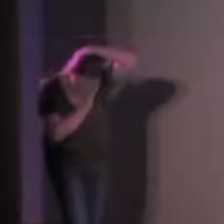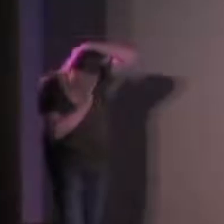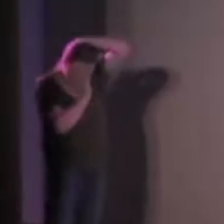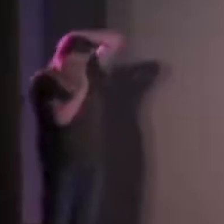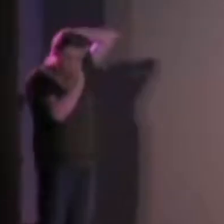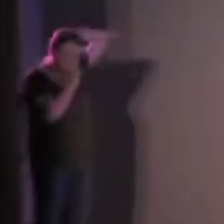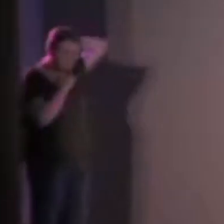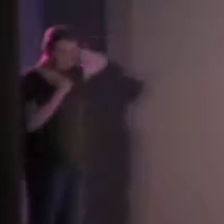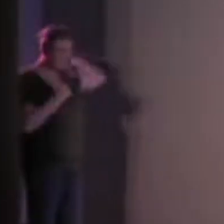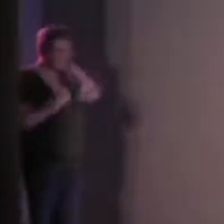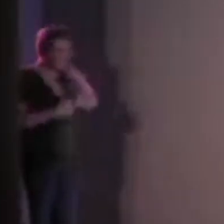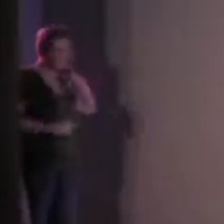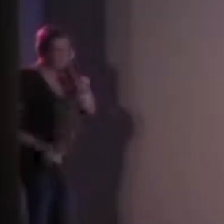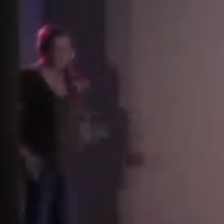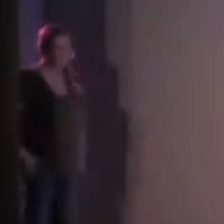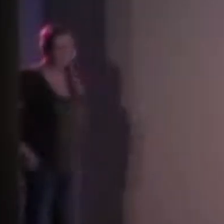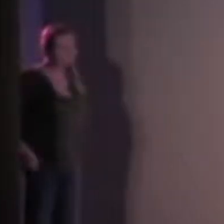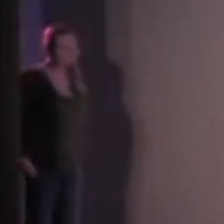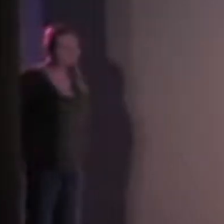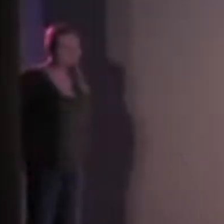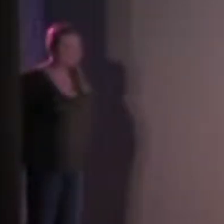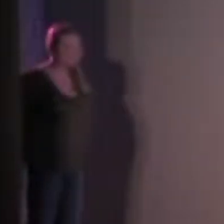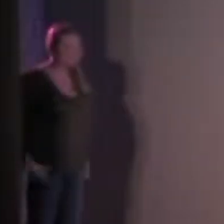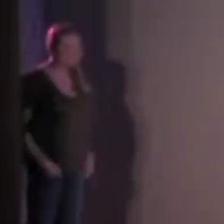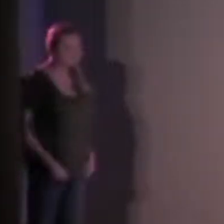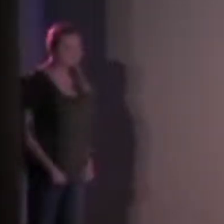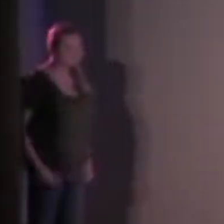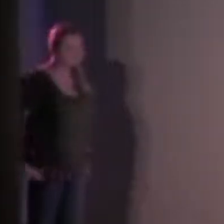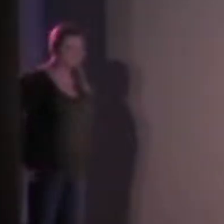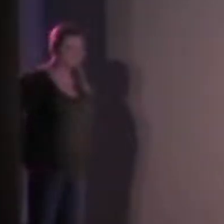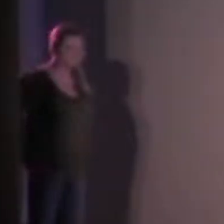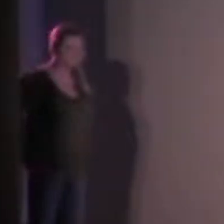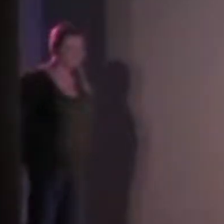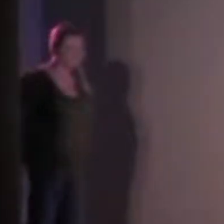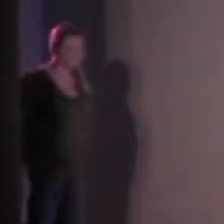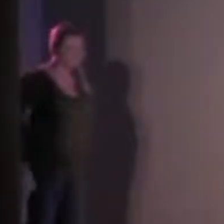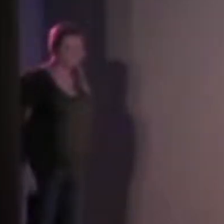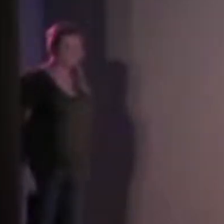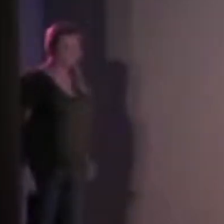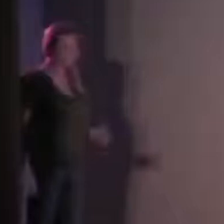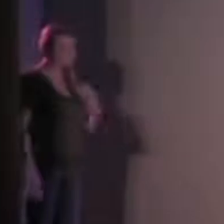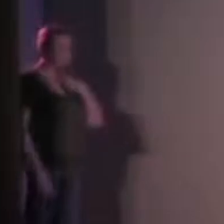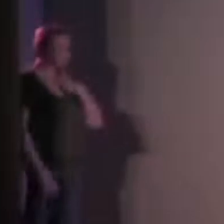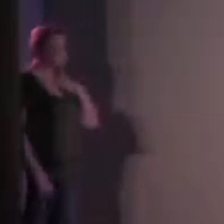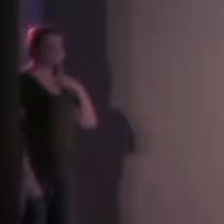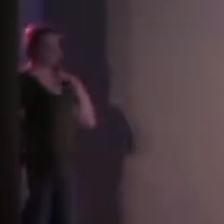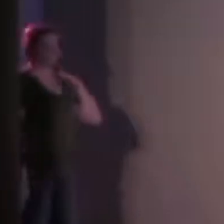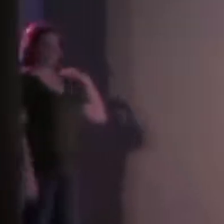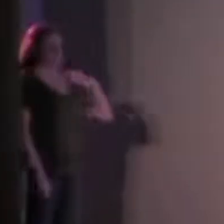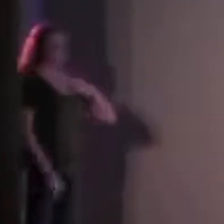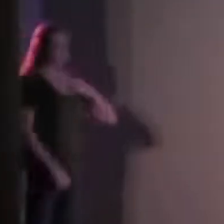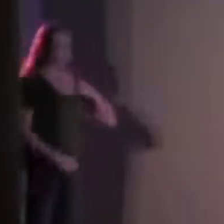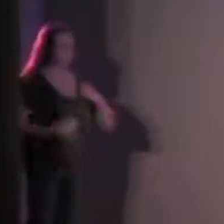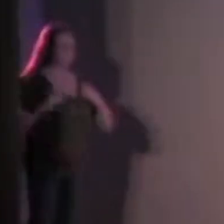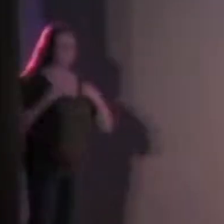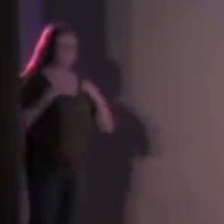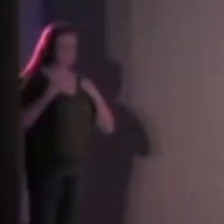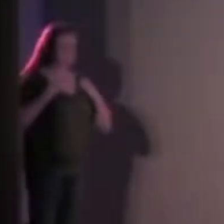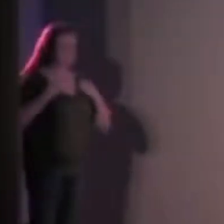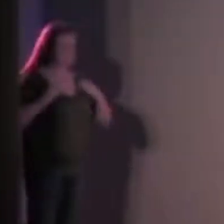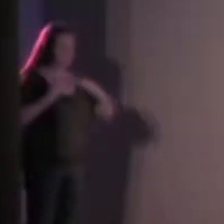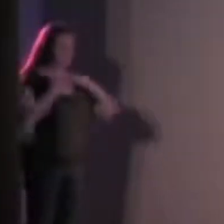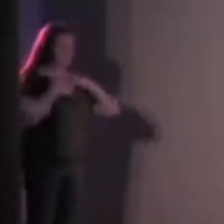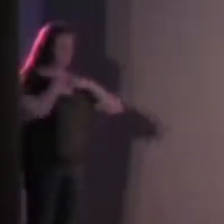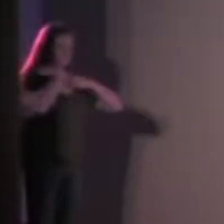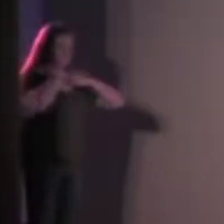family to have them plan the funeral. And I just think that is exactly what I am saying. When I am dead and in the ground, I don't want anyone to have to